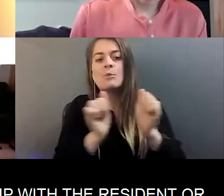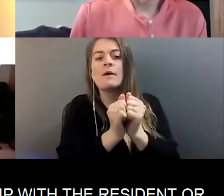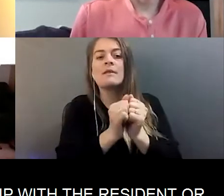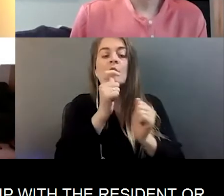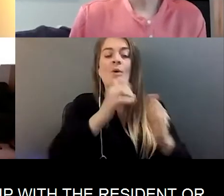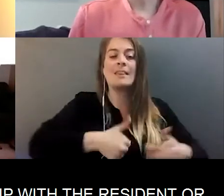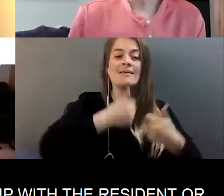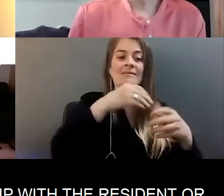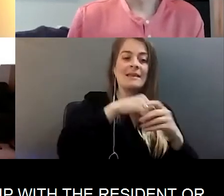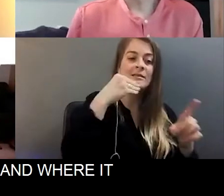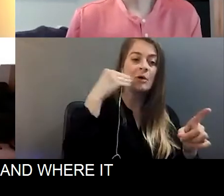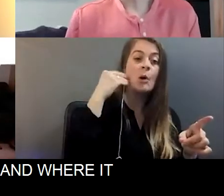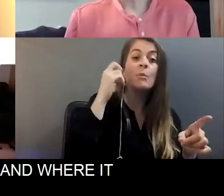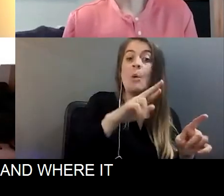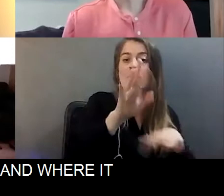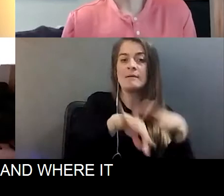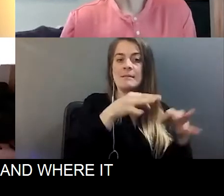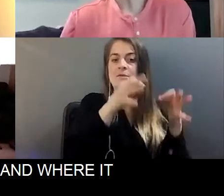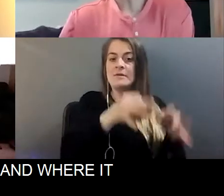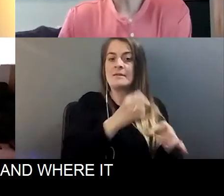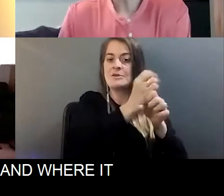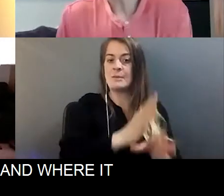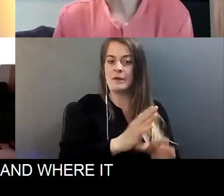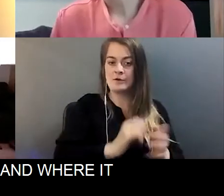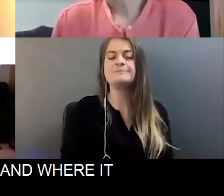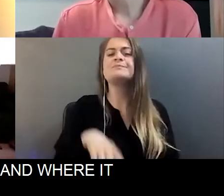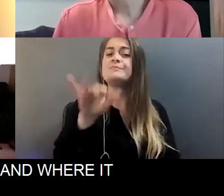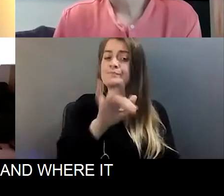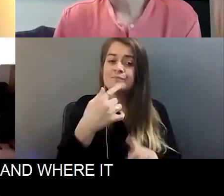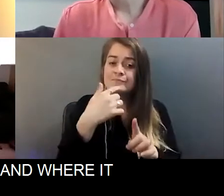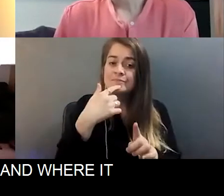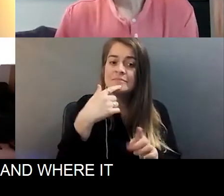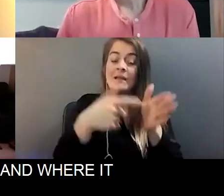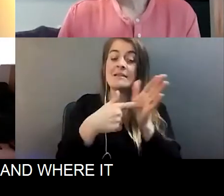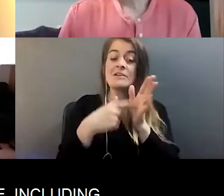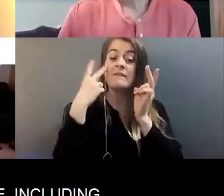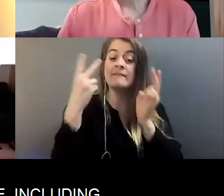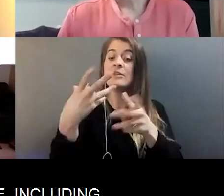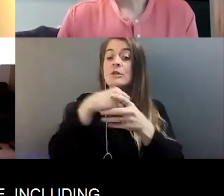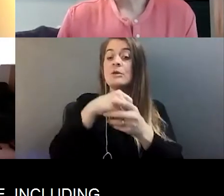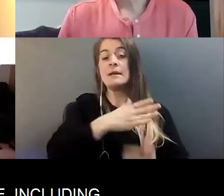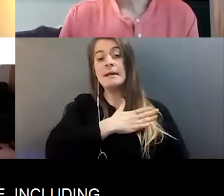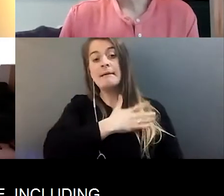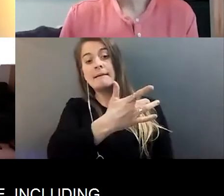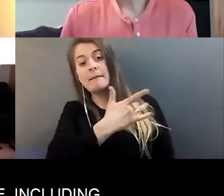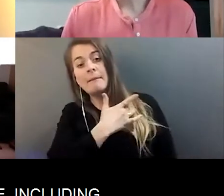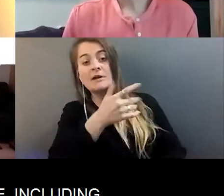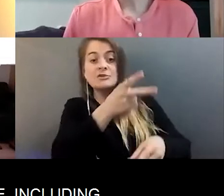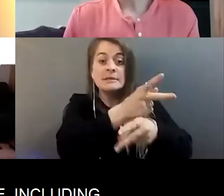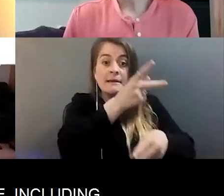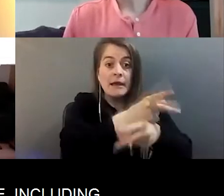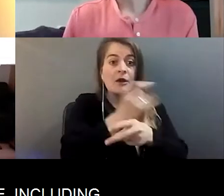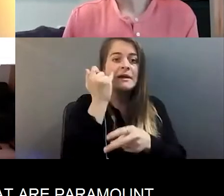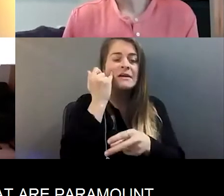their substitute decision maker. And where it says that essential visits include compassion care, including critical